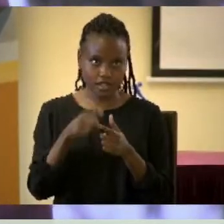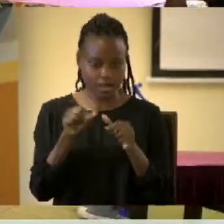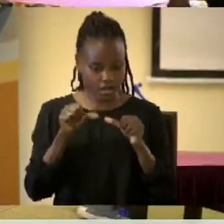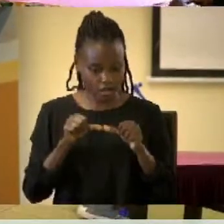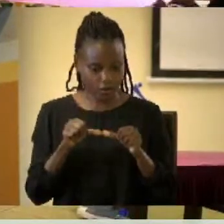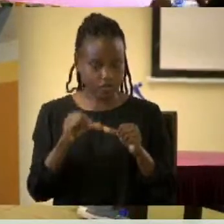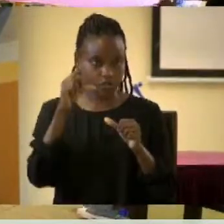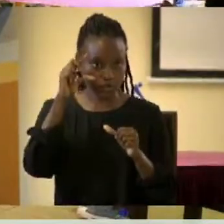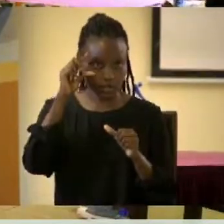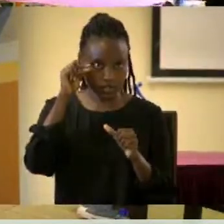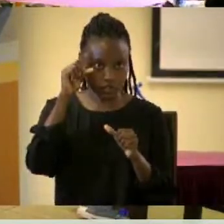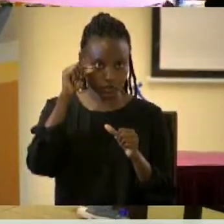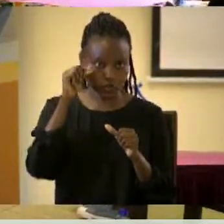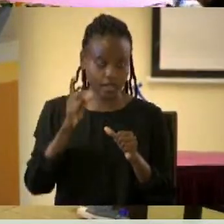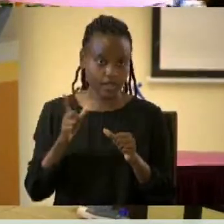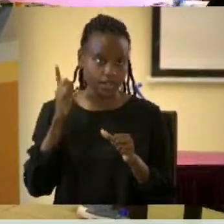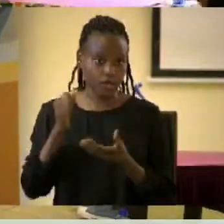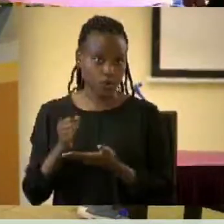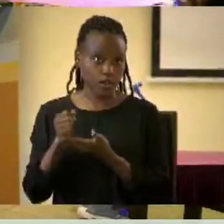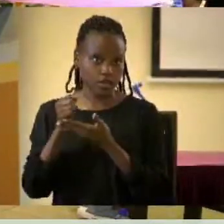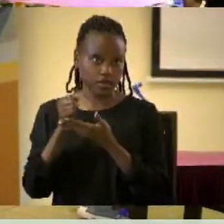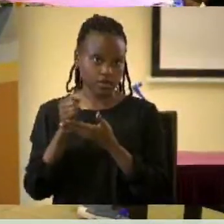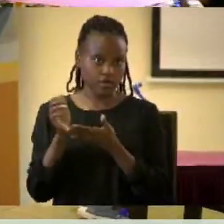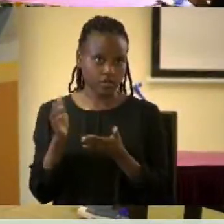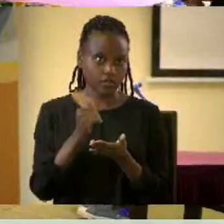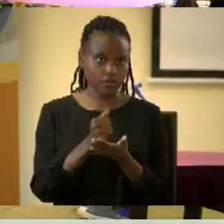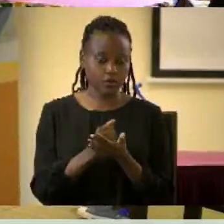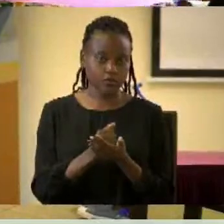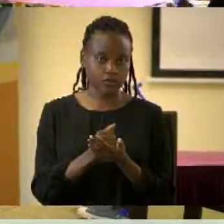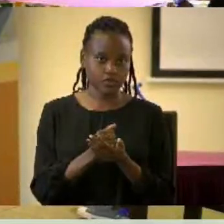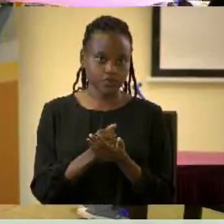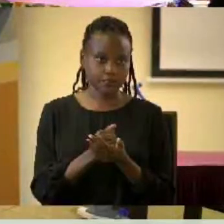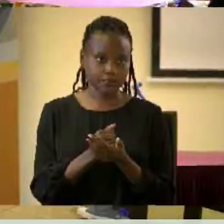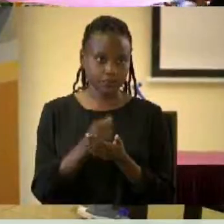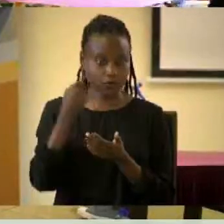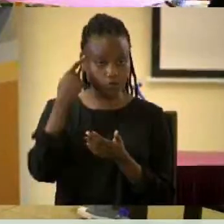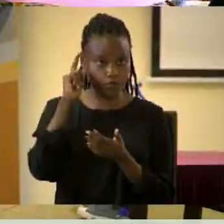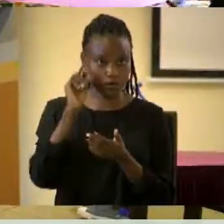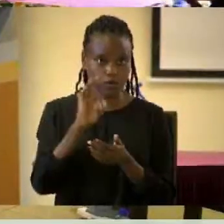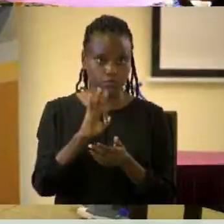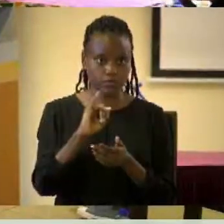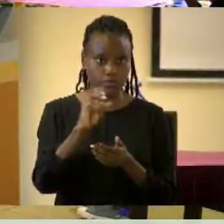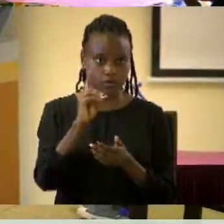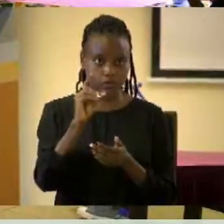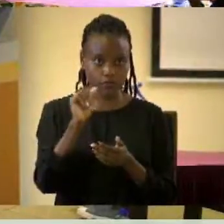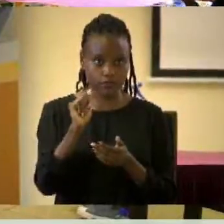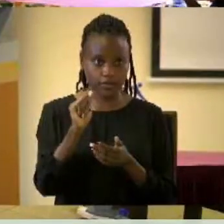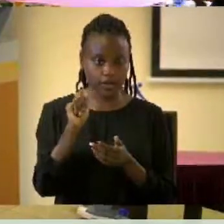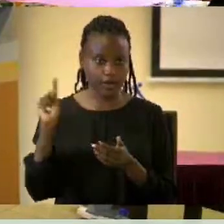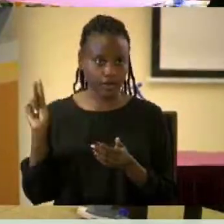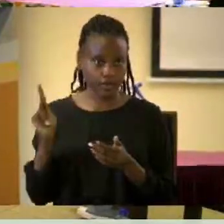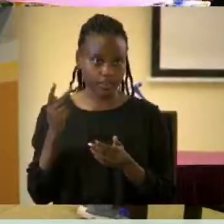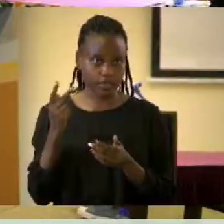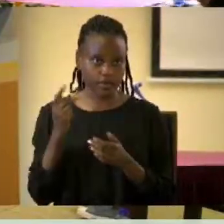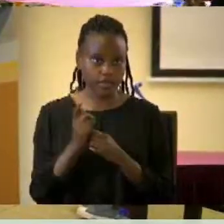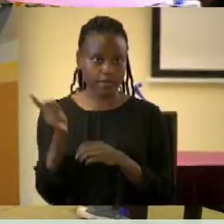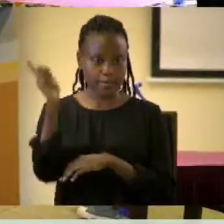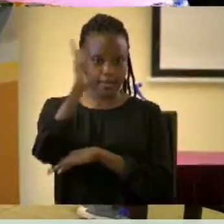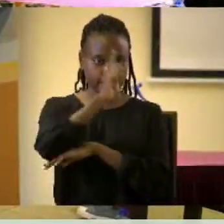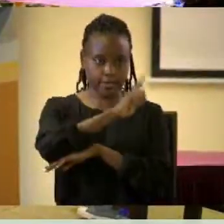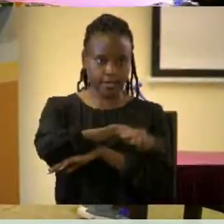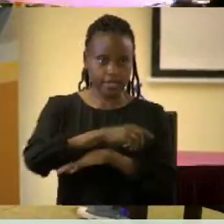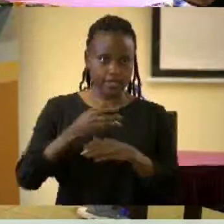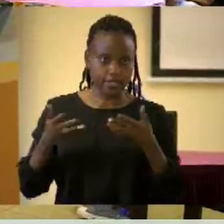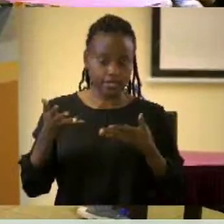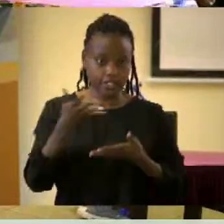Mombasa Legal Aid Office for FIDA Kenya. And my day-to-day interactions with Kenyans in need